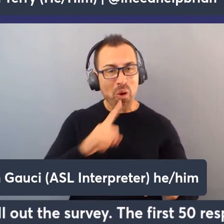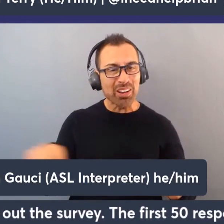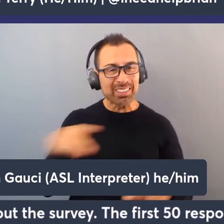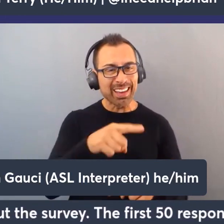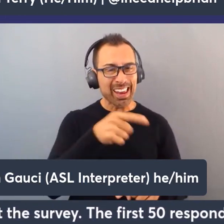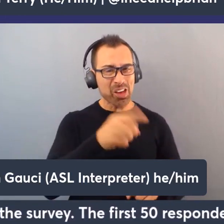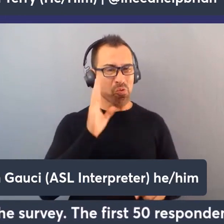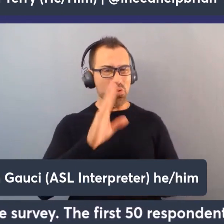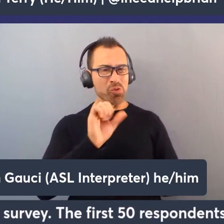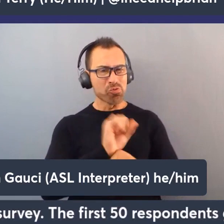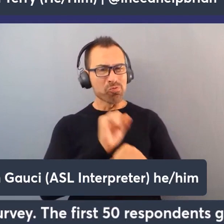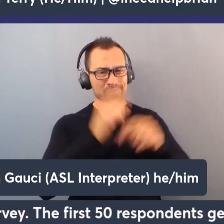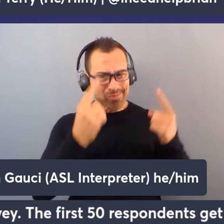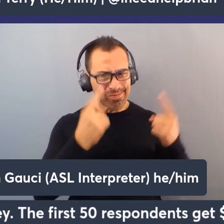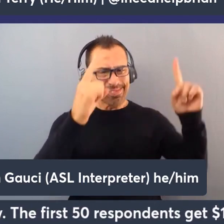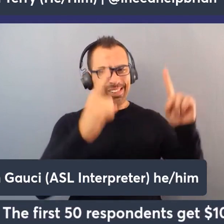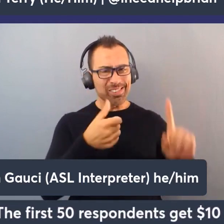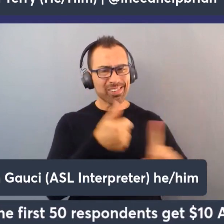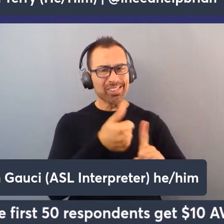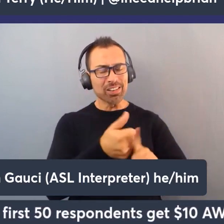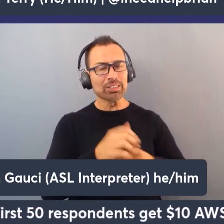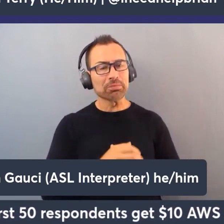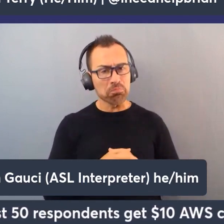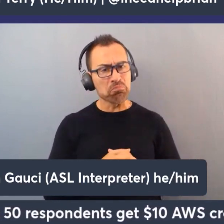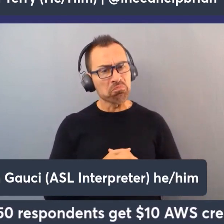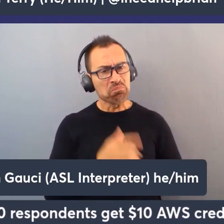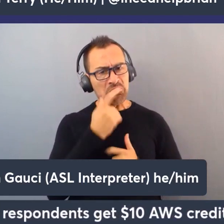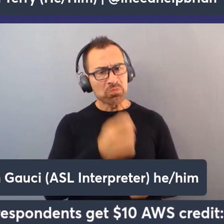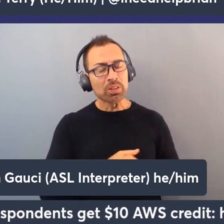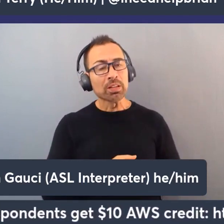How can one start a job?